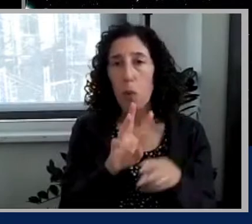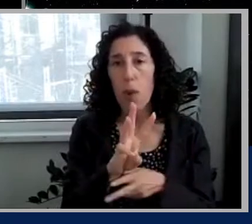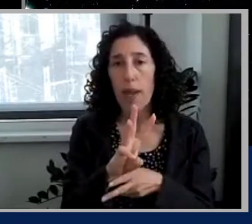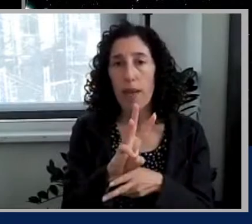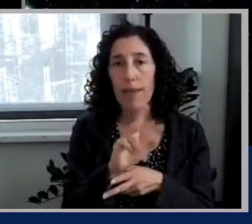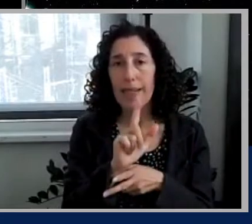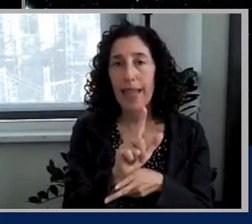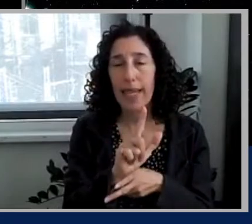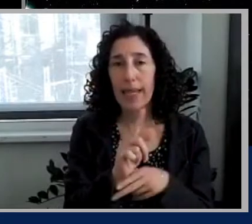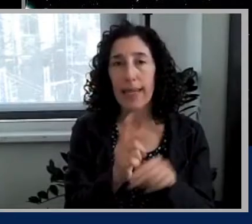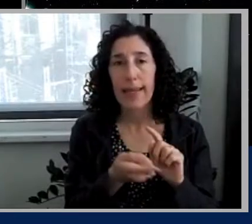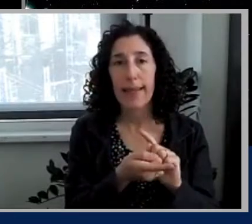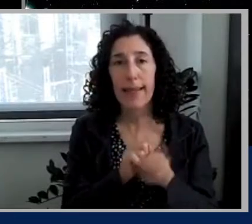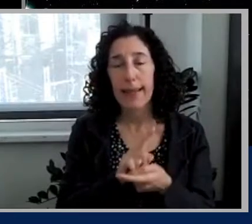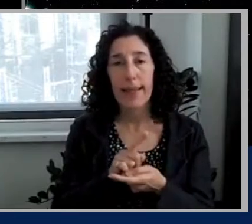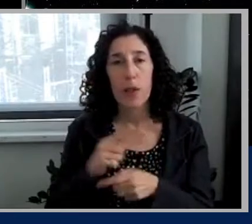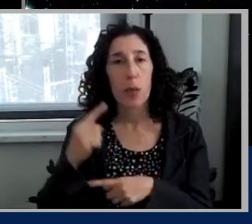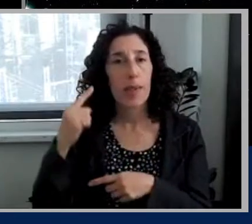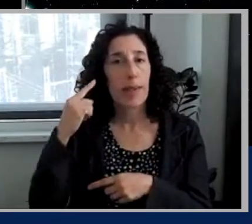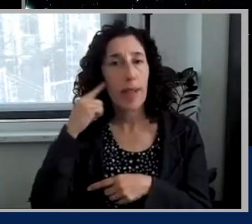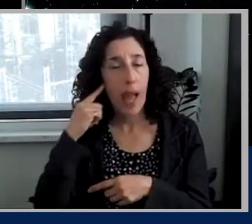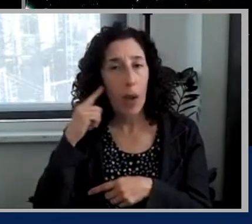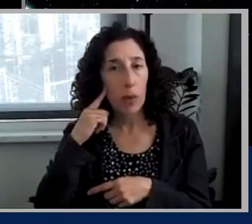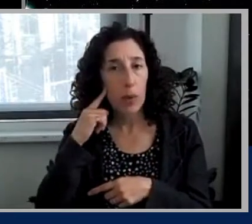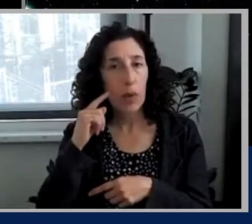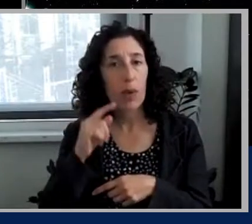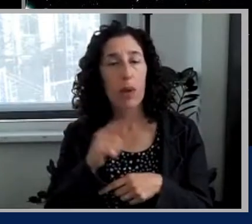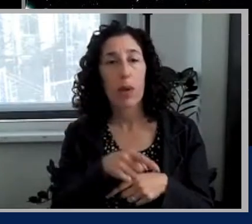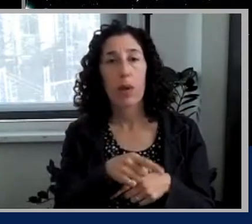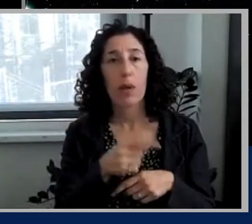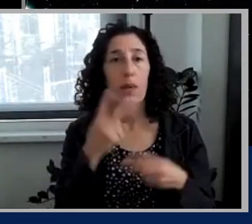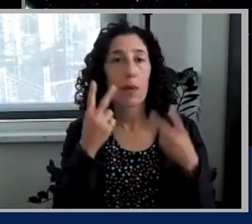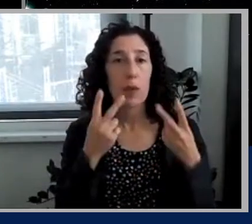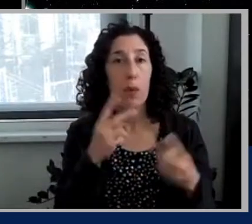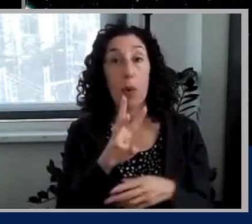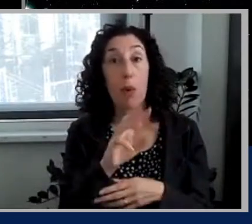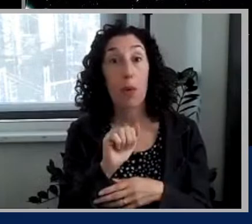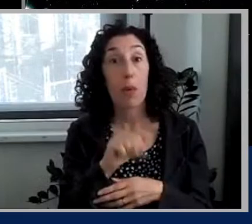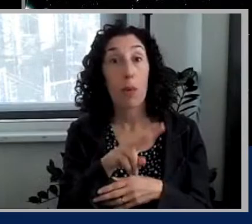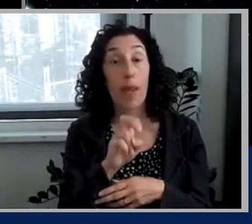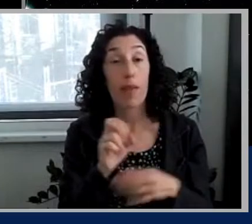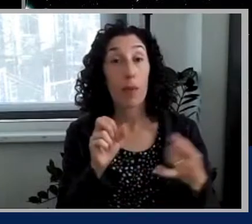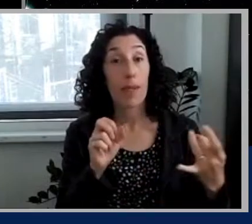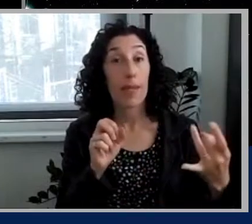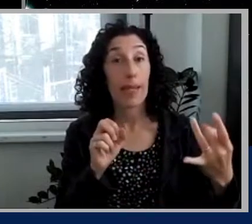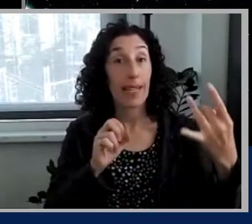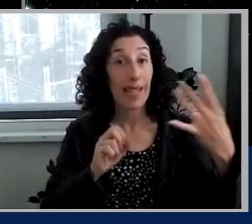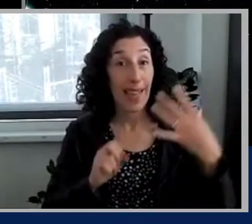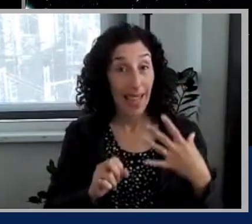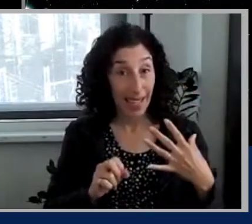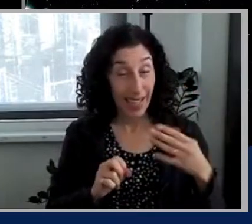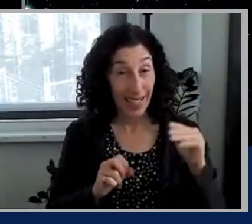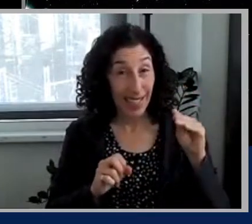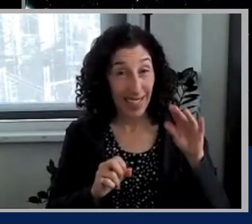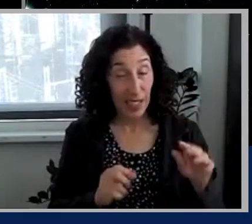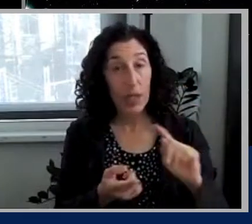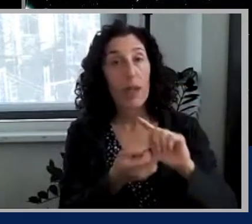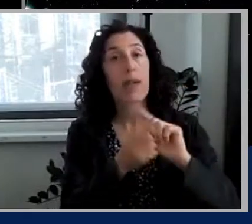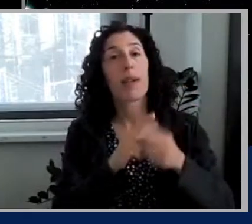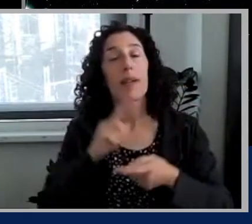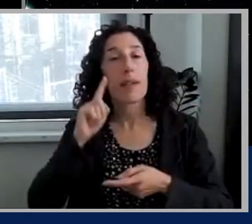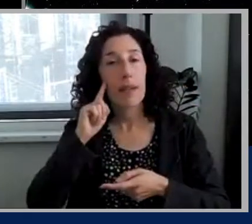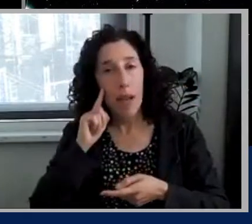running out of one and that there's the extra of both of them in the middle? Am I saying that right? Sort of. Yes.